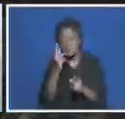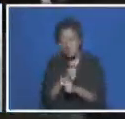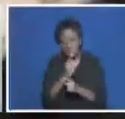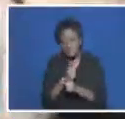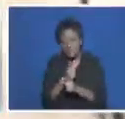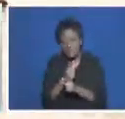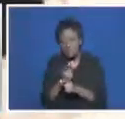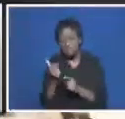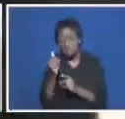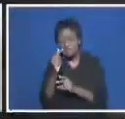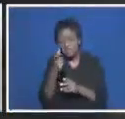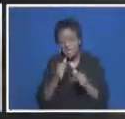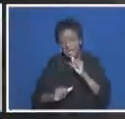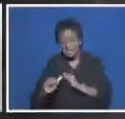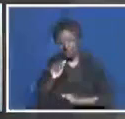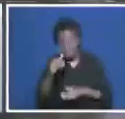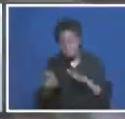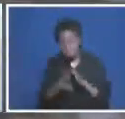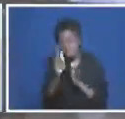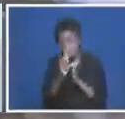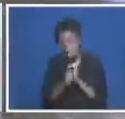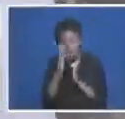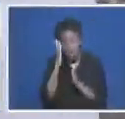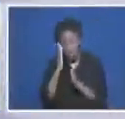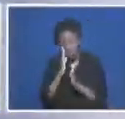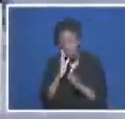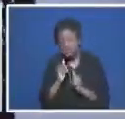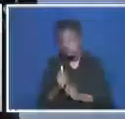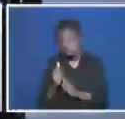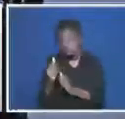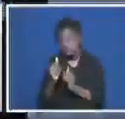course of the law will be followed. For the Mahomes Tonight, I'm Antoinette Smith.